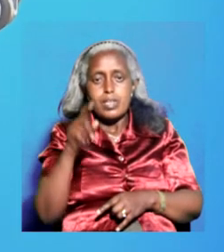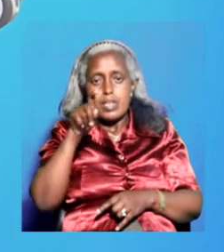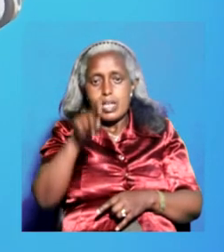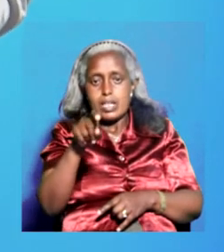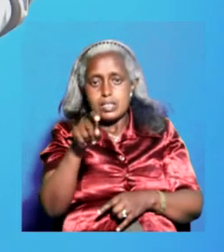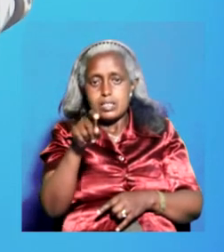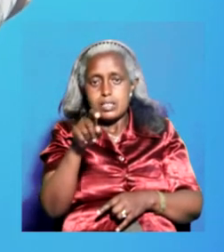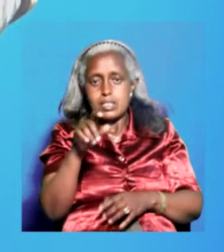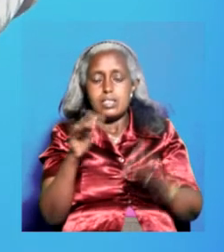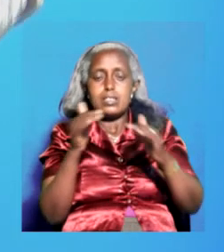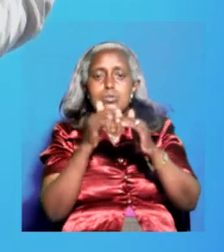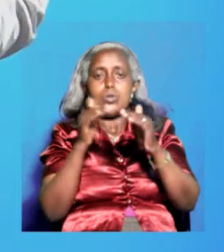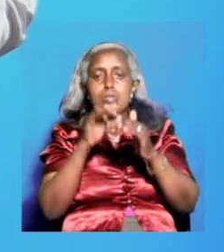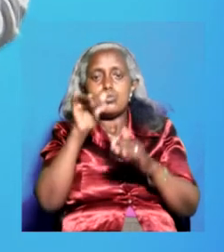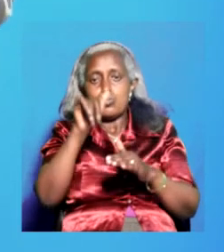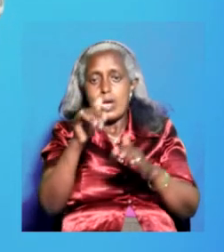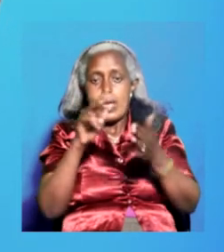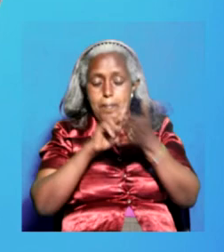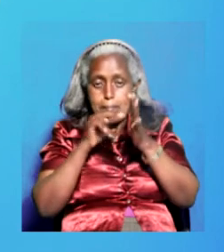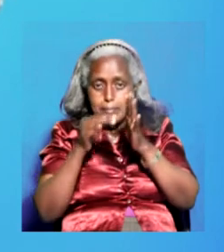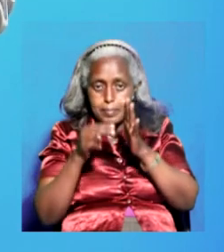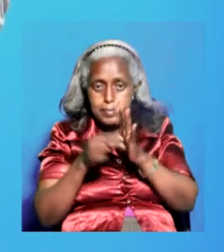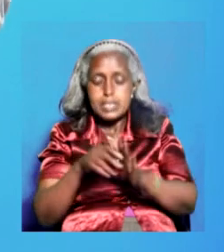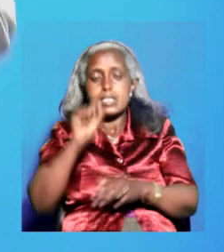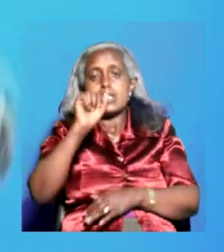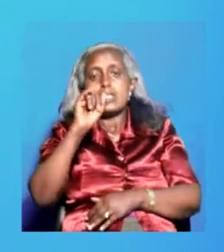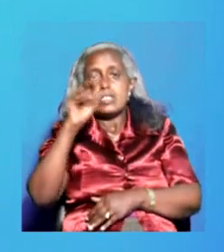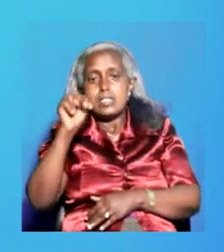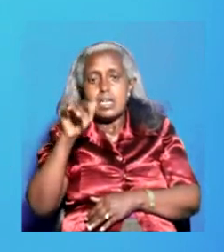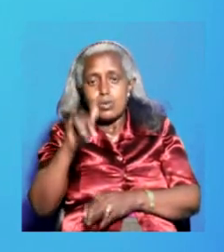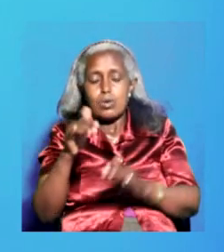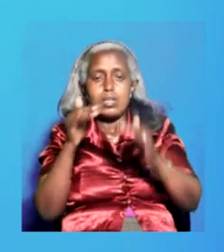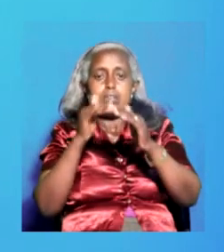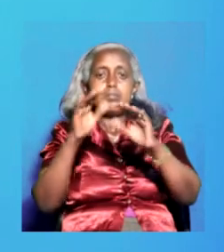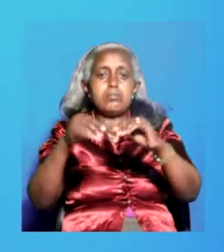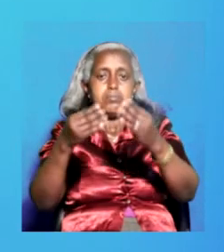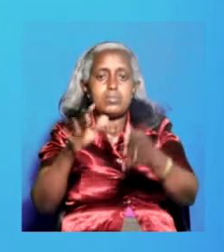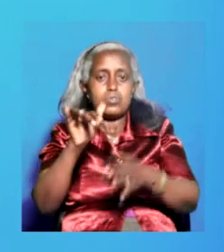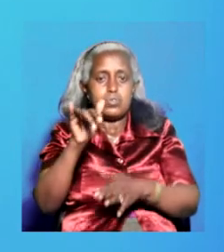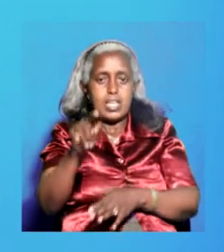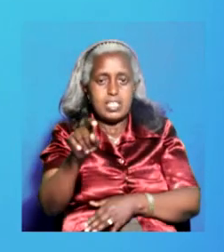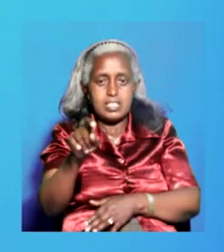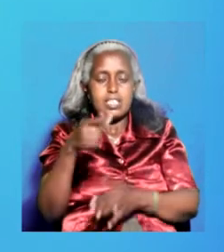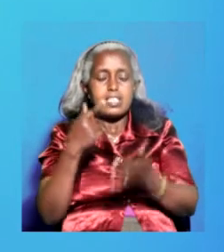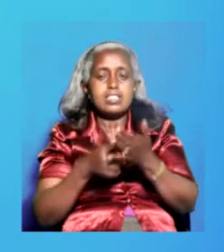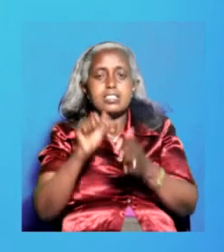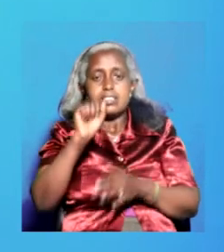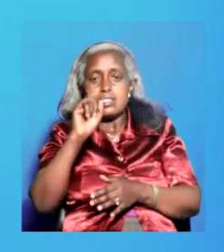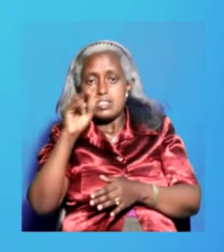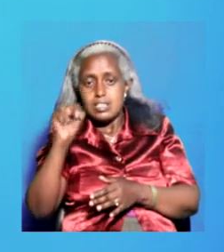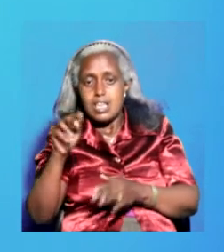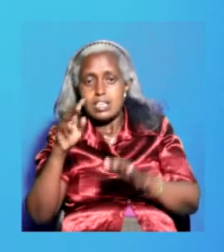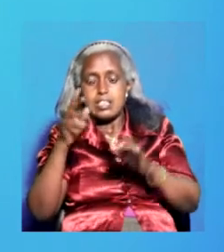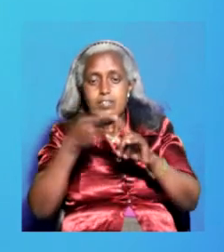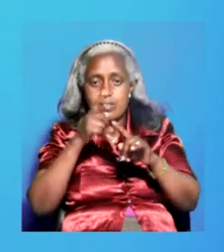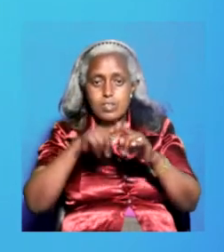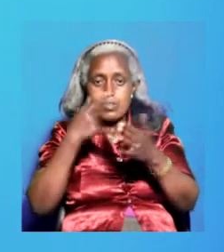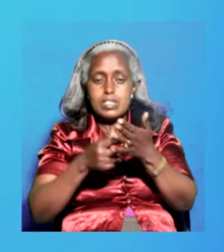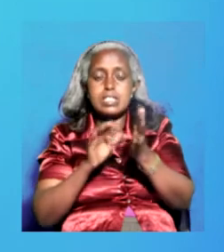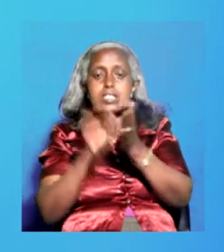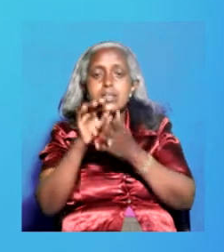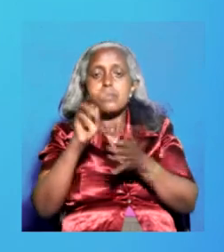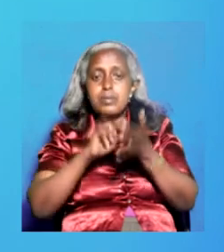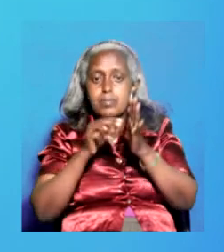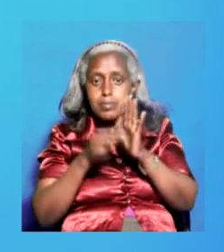x is equal to y means sine y gives you x. Sine inverse of this number means sine this